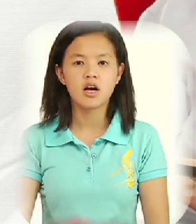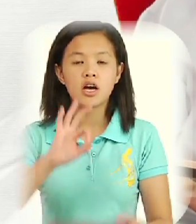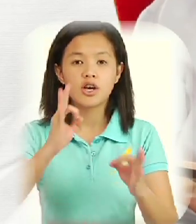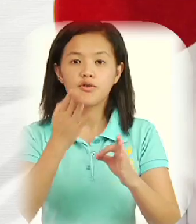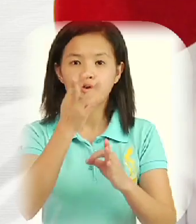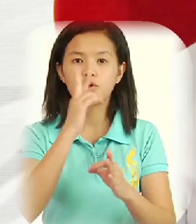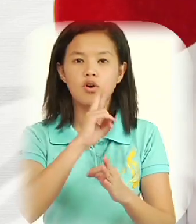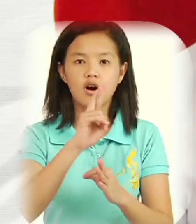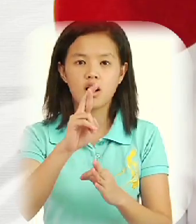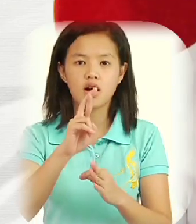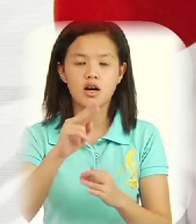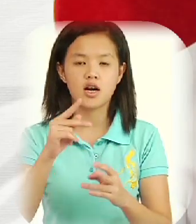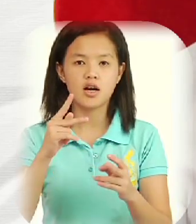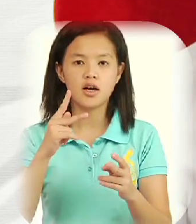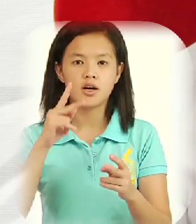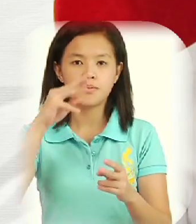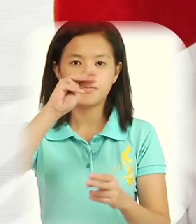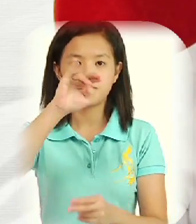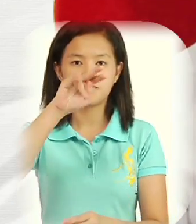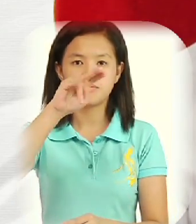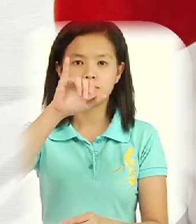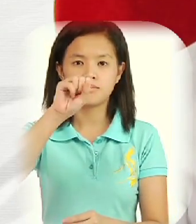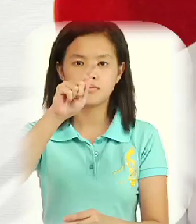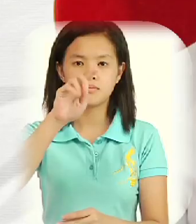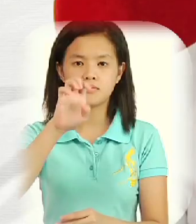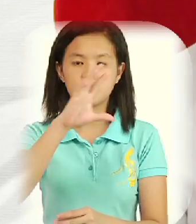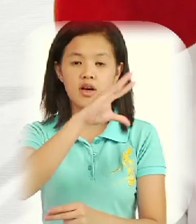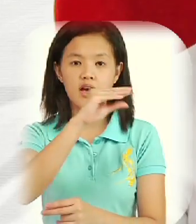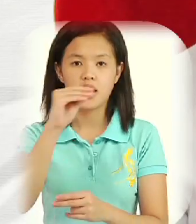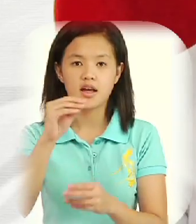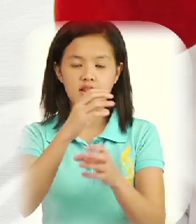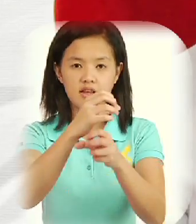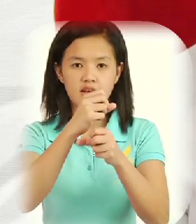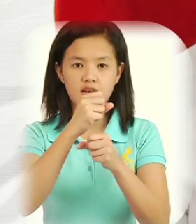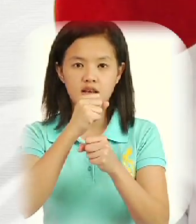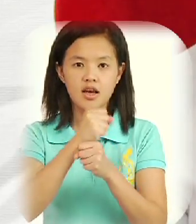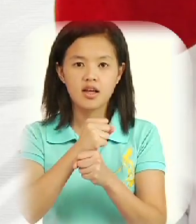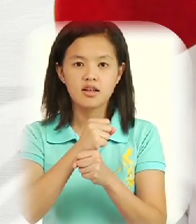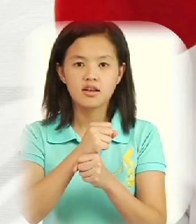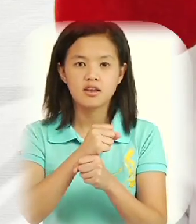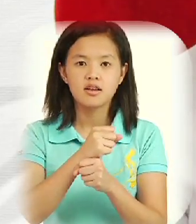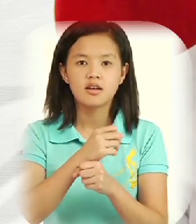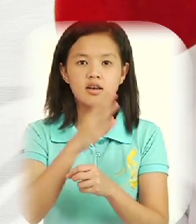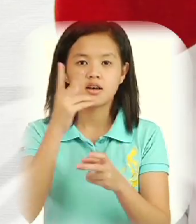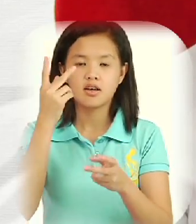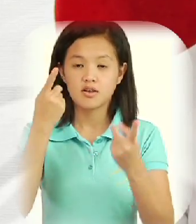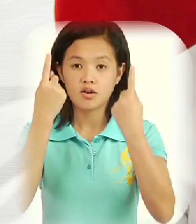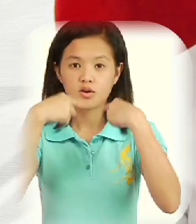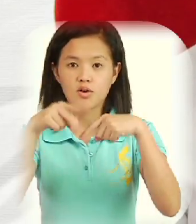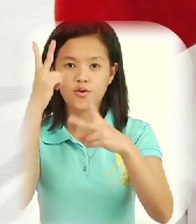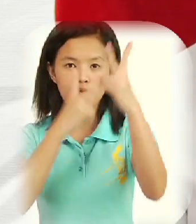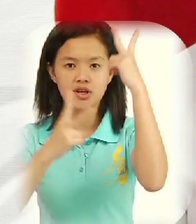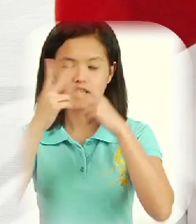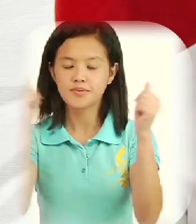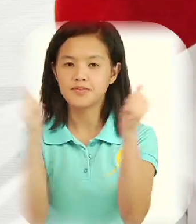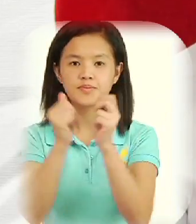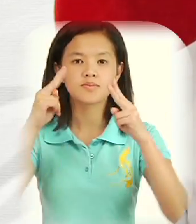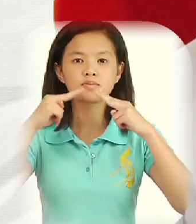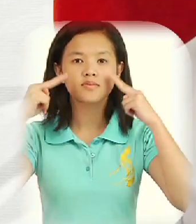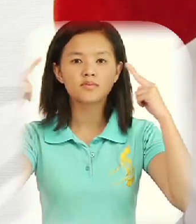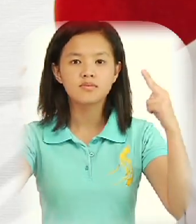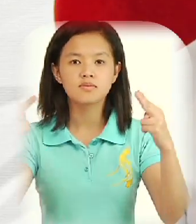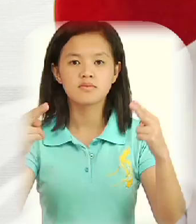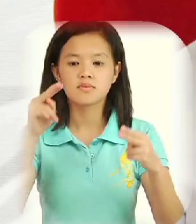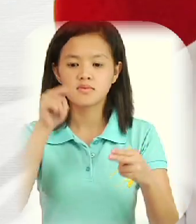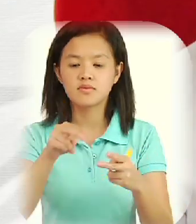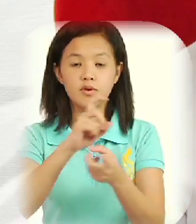God, if you are a prime minister and you get a prophet like Isaiah coming to you for a visit with the news